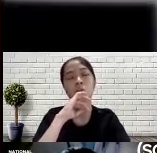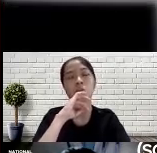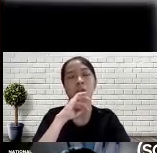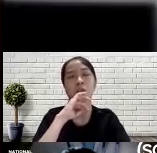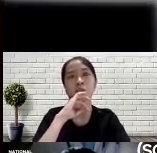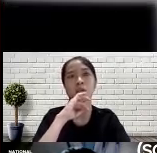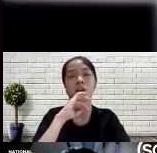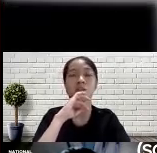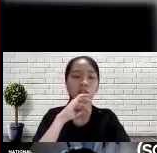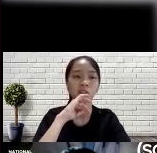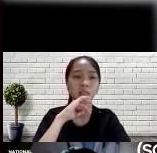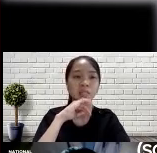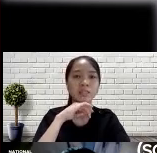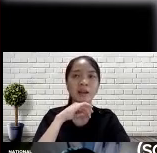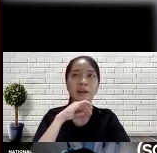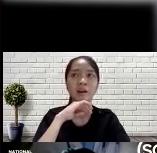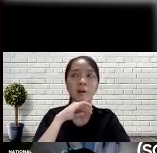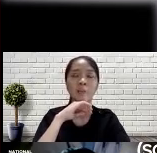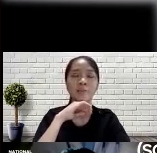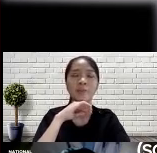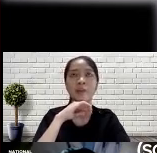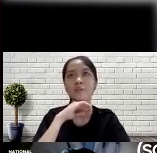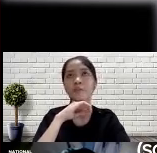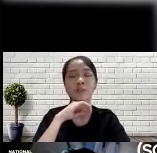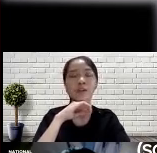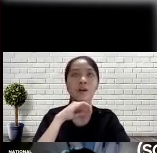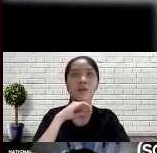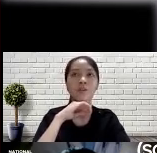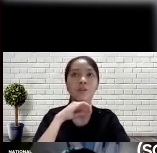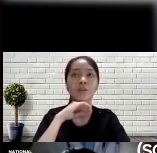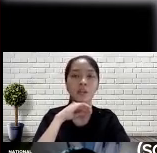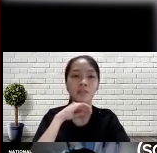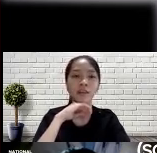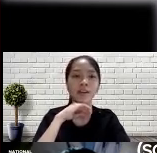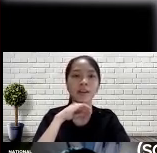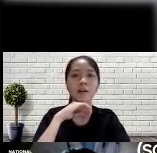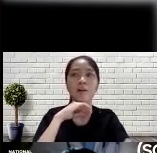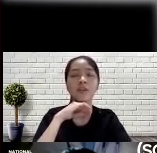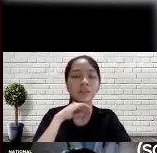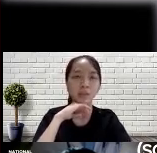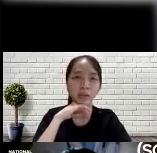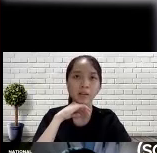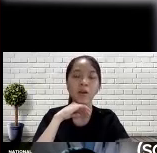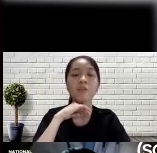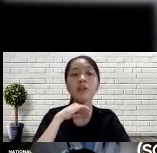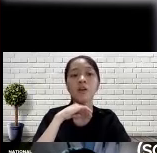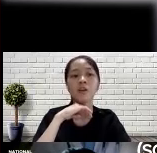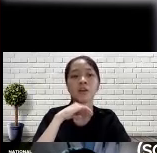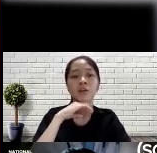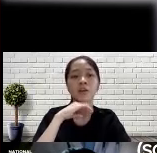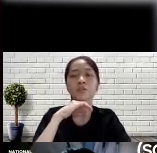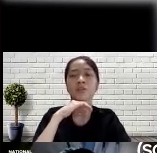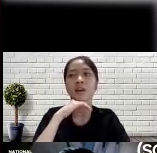there can also be tricky consistencies, like if you think about ingredients like winter melon or hairy